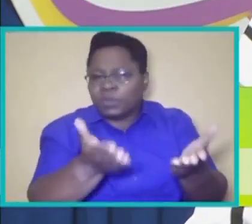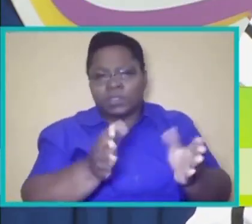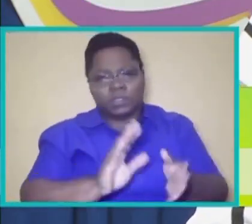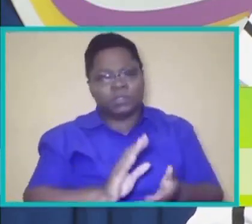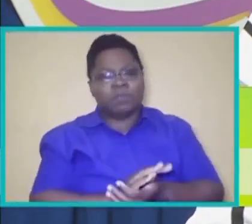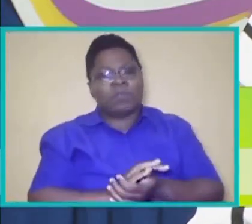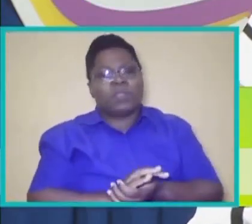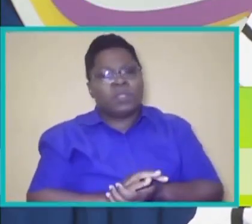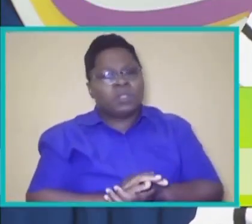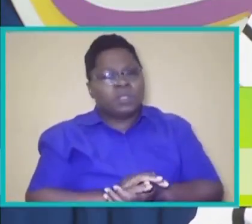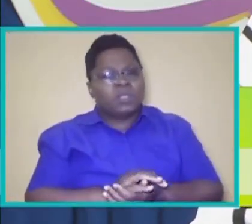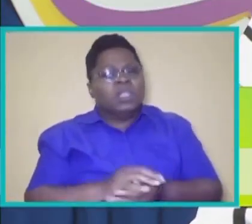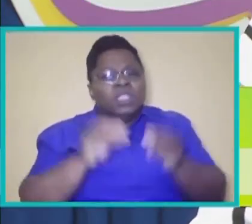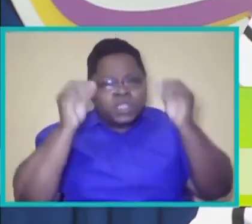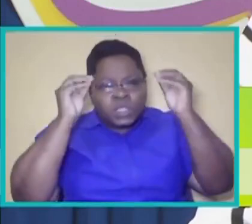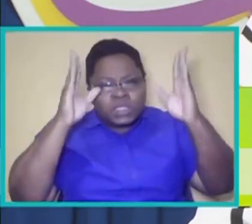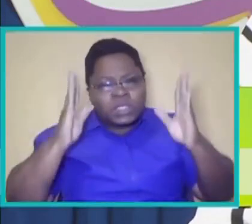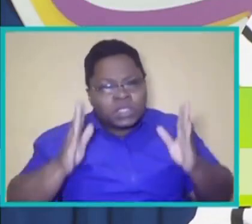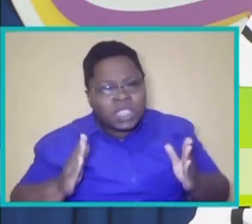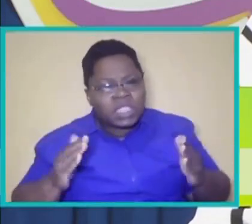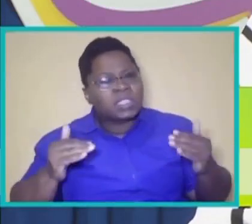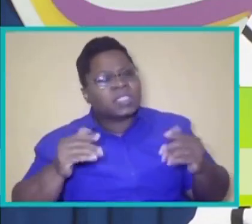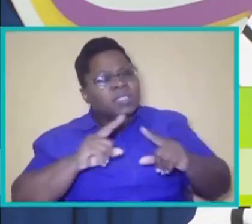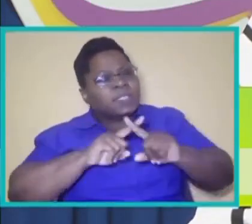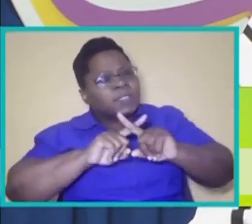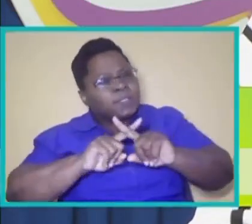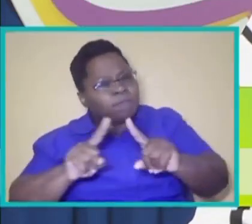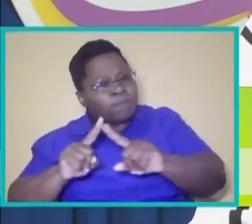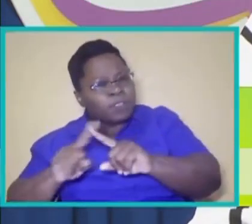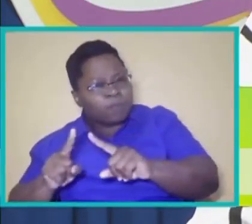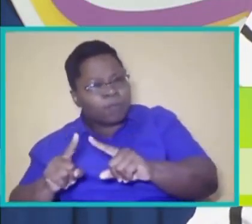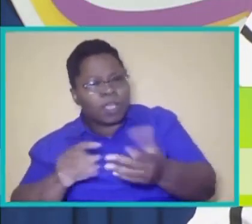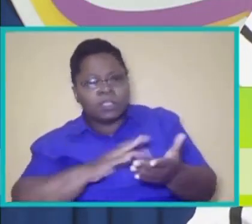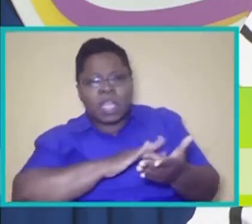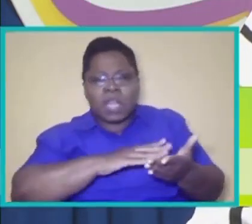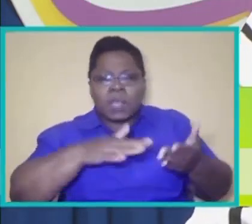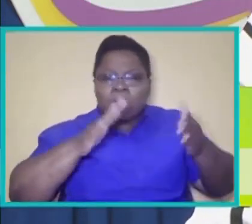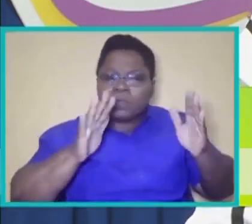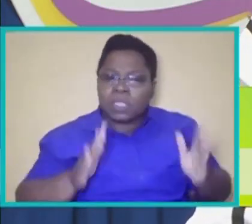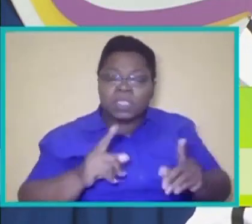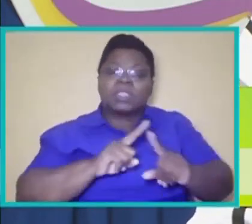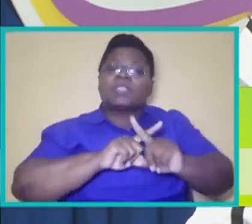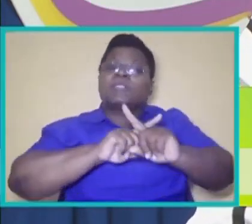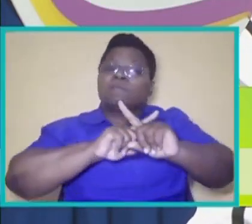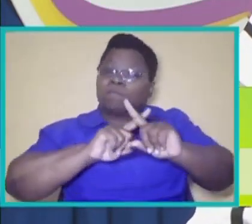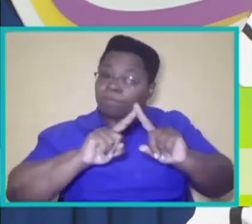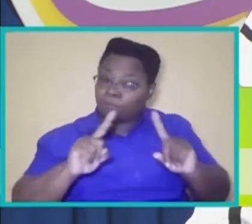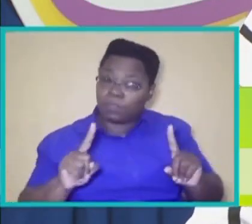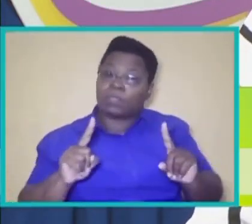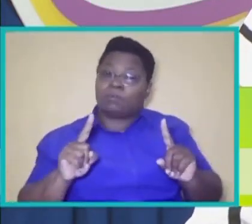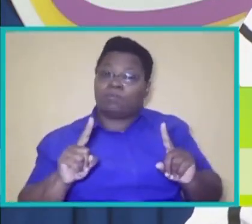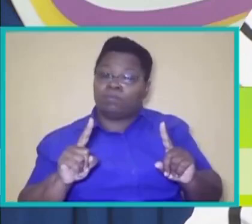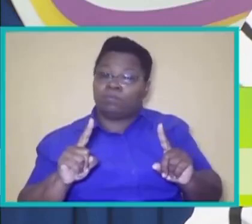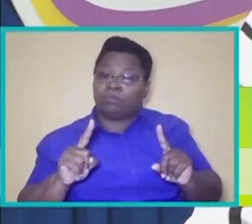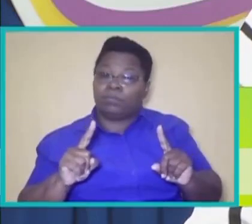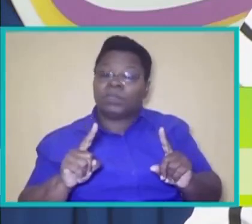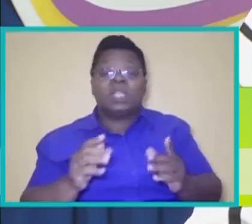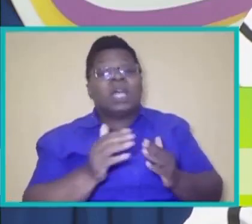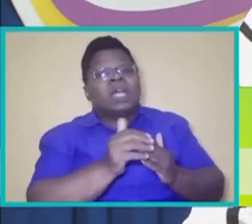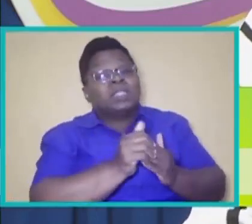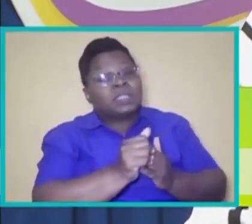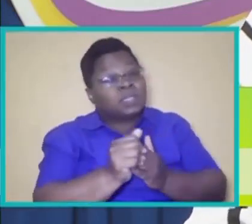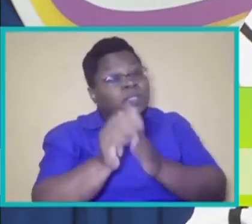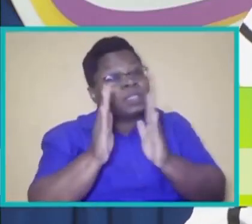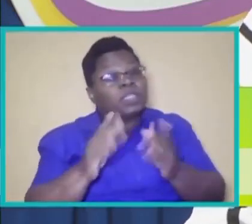to differences, and it is the responsibility of the leader to facilitate the